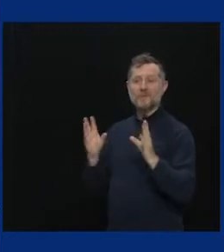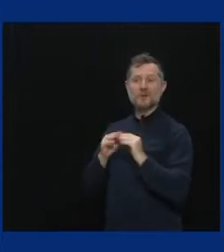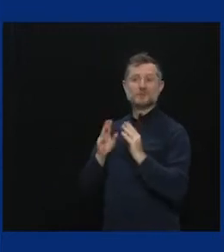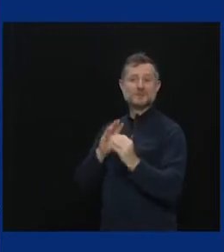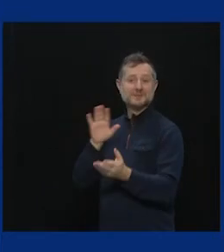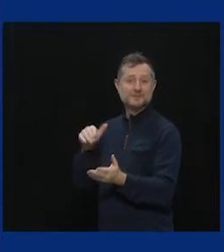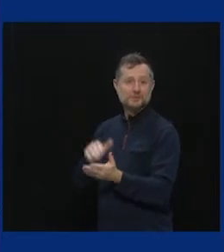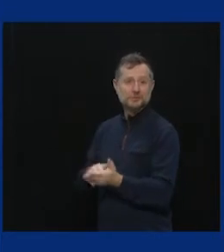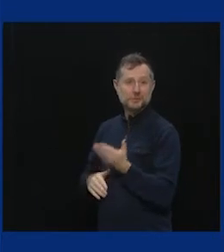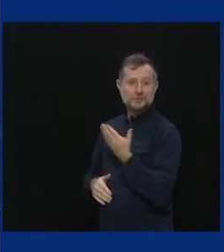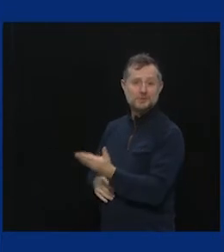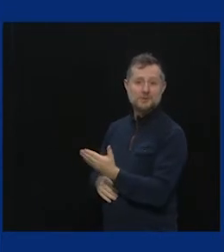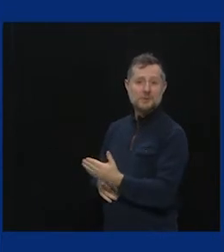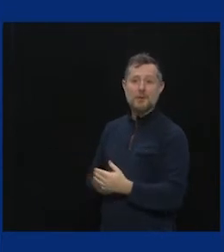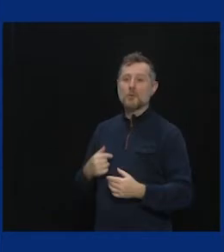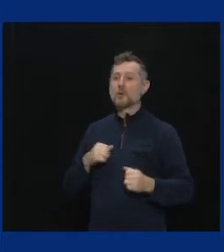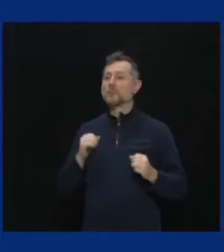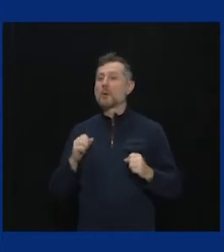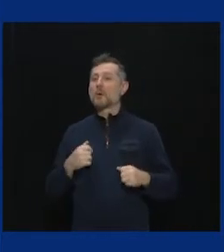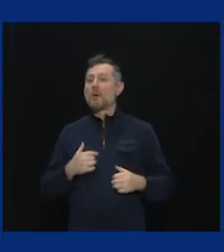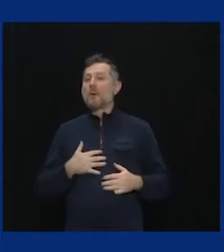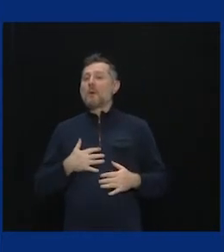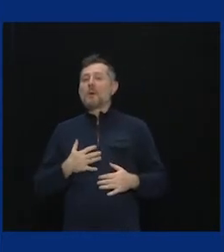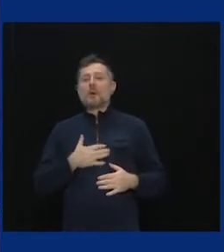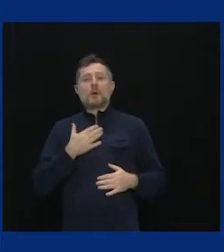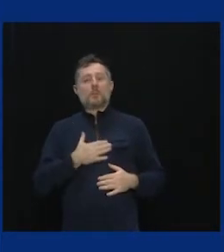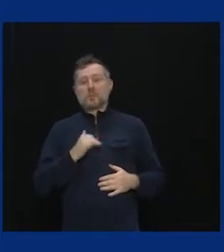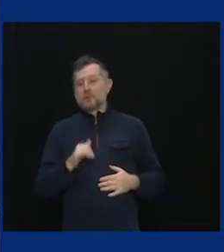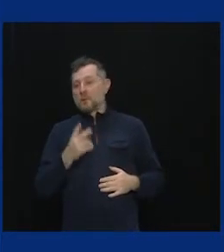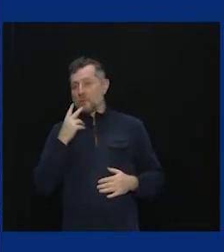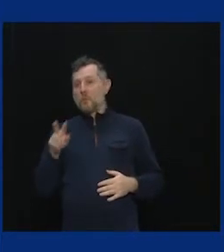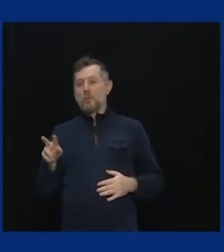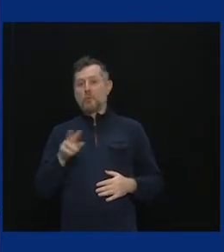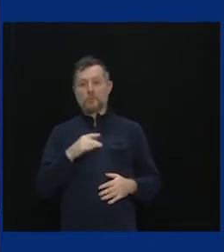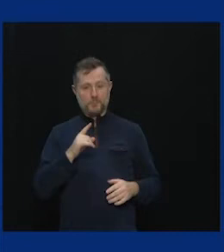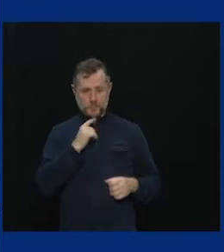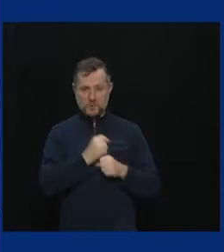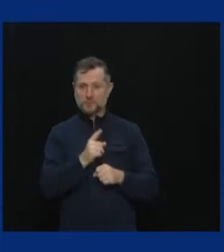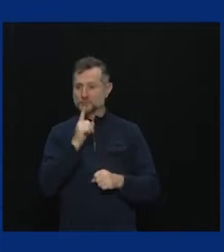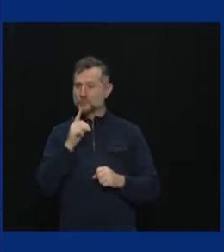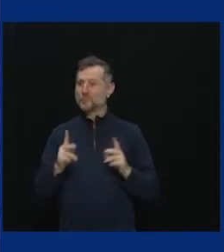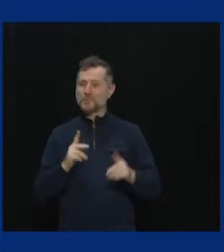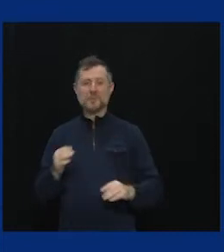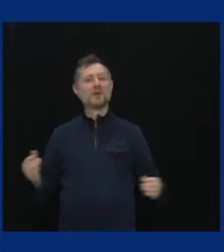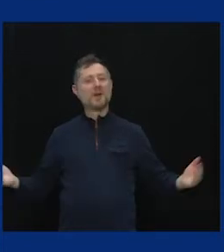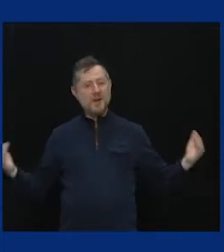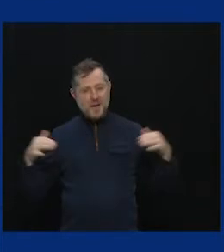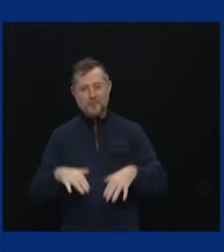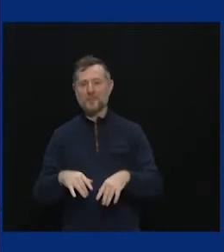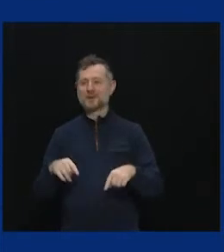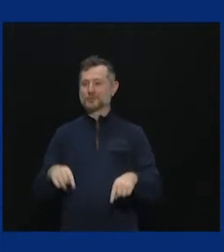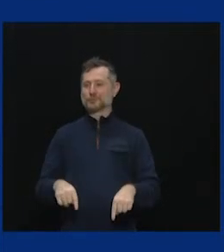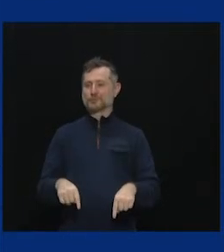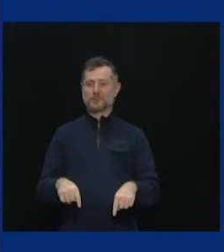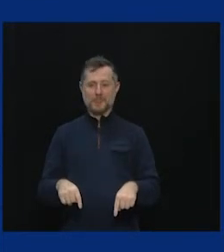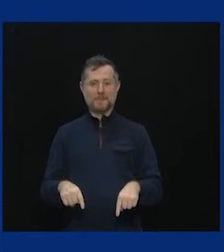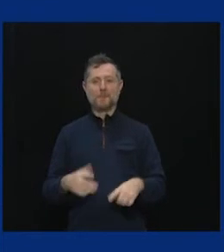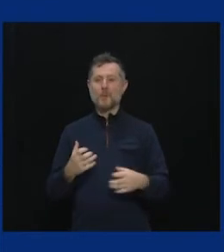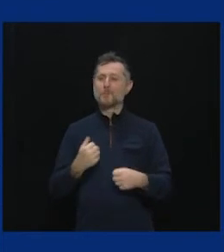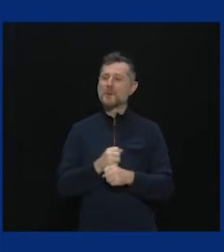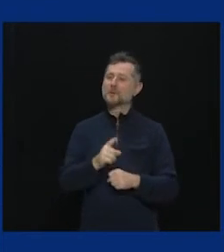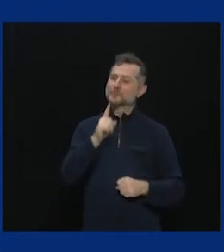I am just so incredibly happy for that too. We want to make sure that people come back. We want to make sure that we